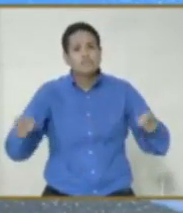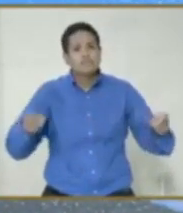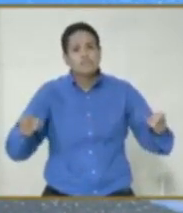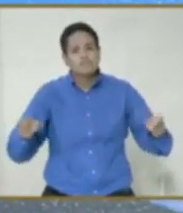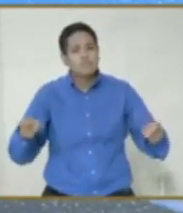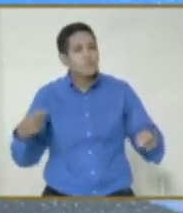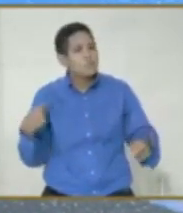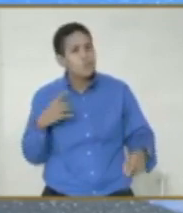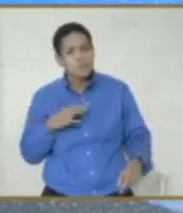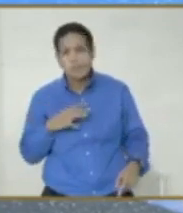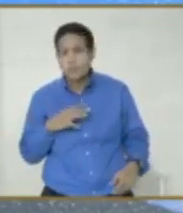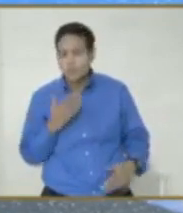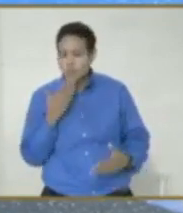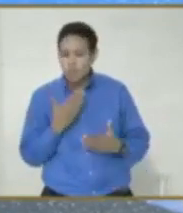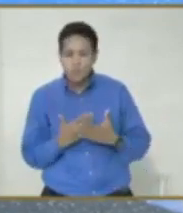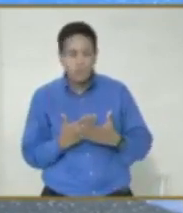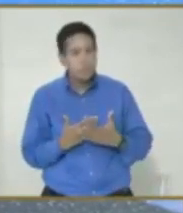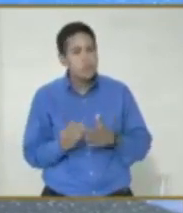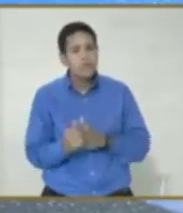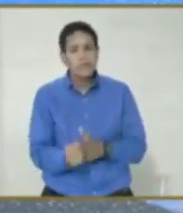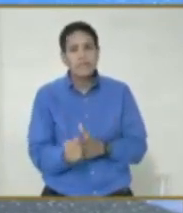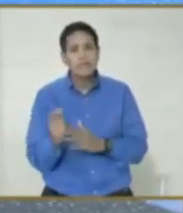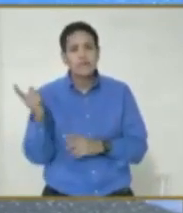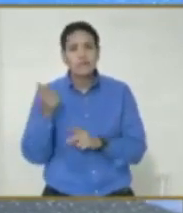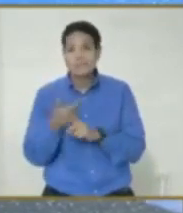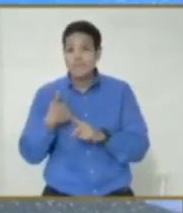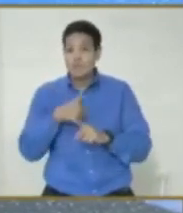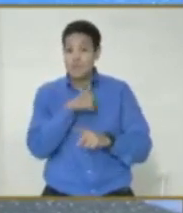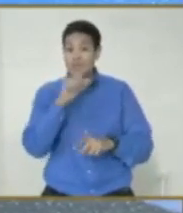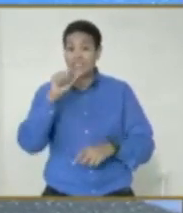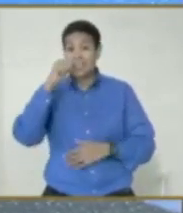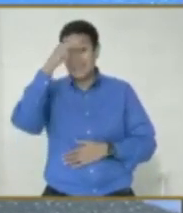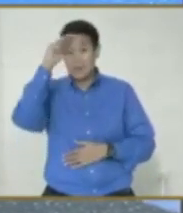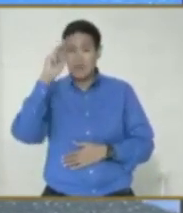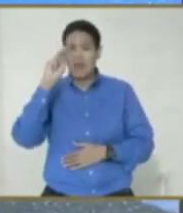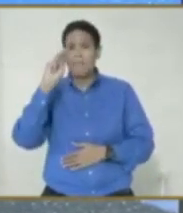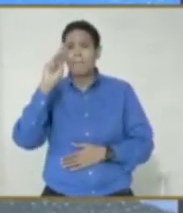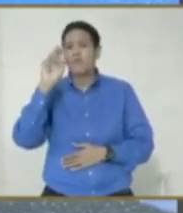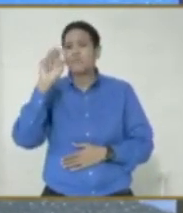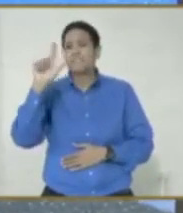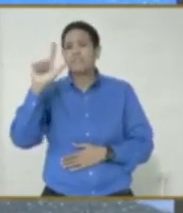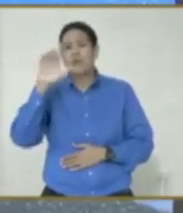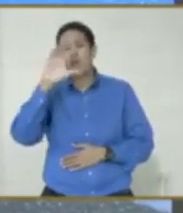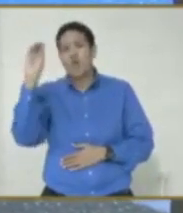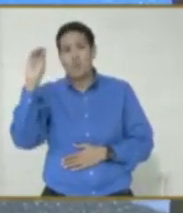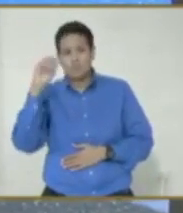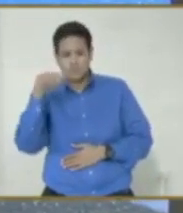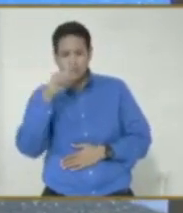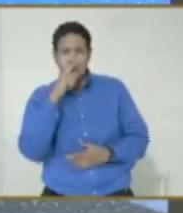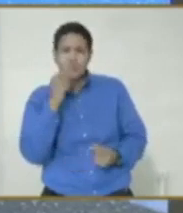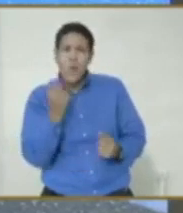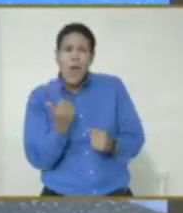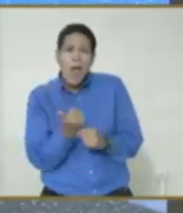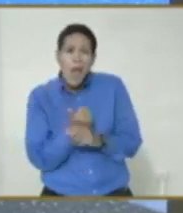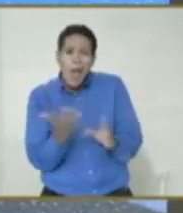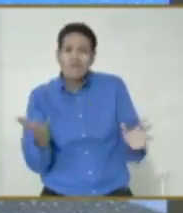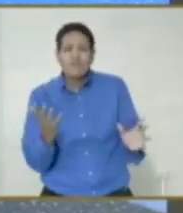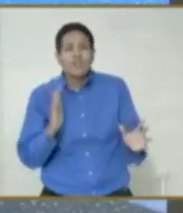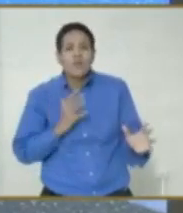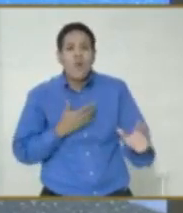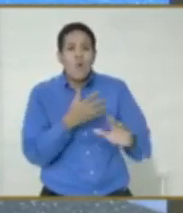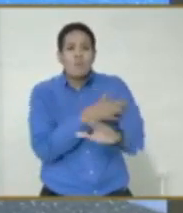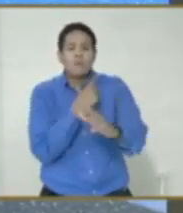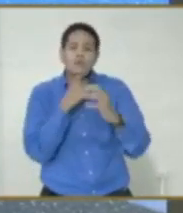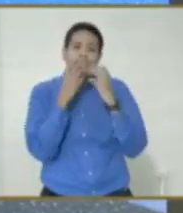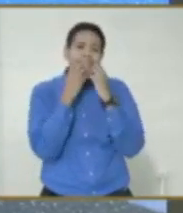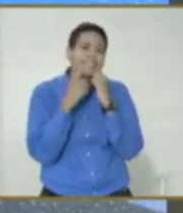portfolio, we at the St. Mary Municipal Corporation will be doing everything within our power to take care of those